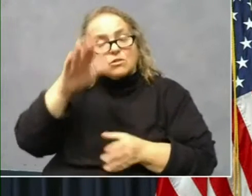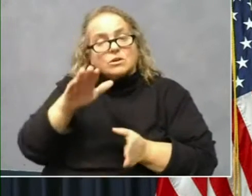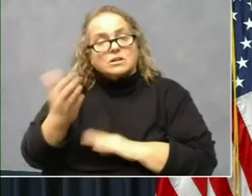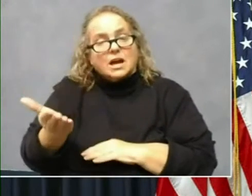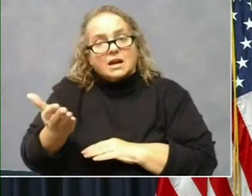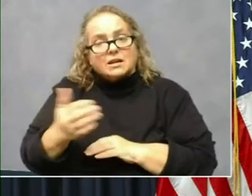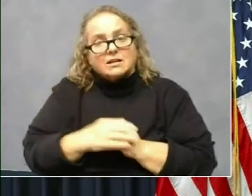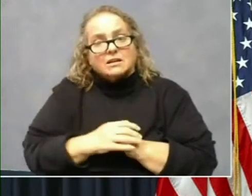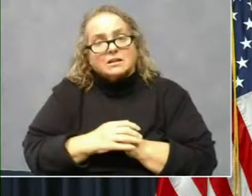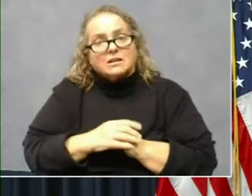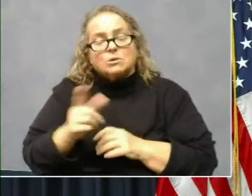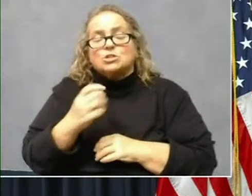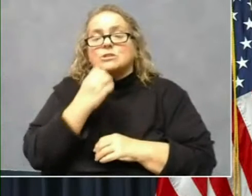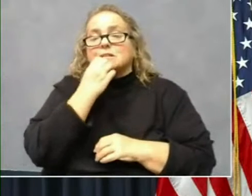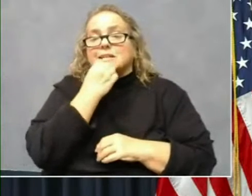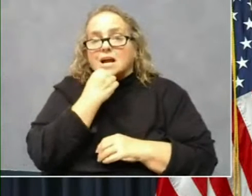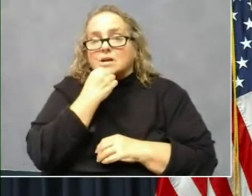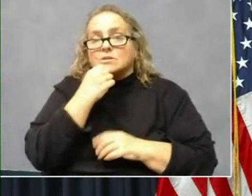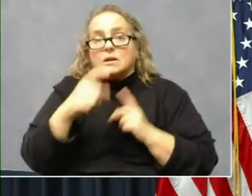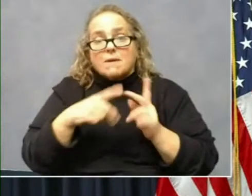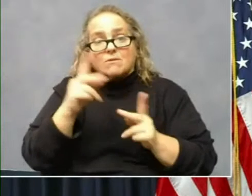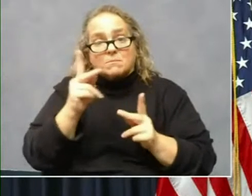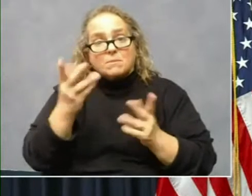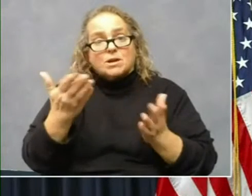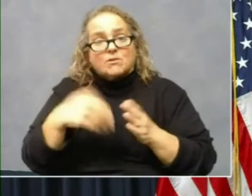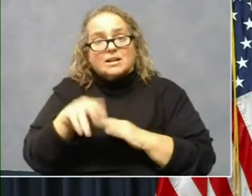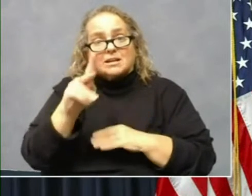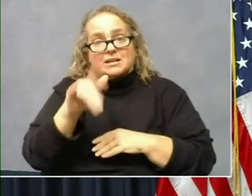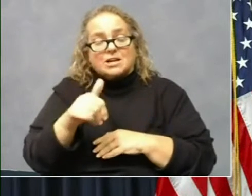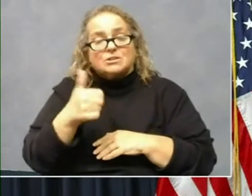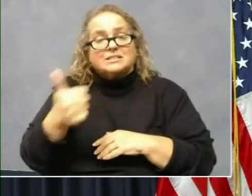cares about the people of this Commonwealth. Teacher herself,